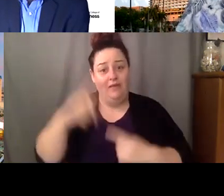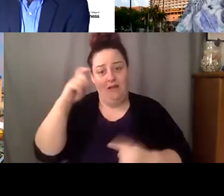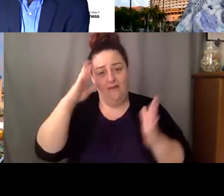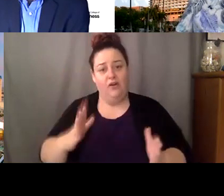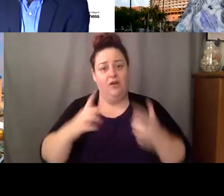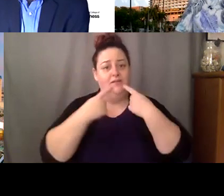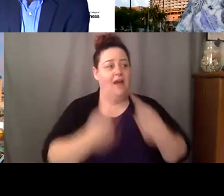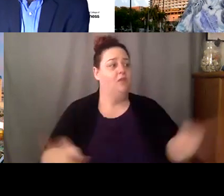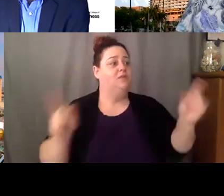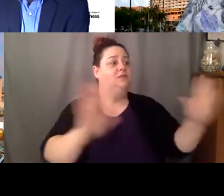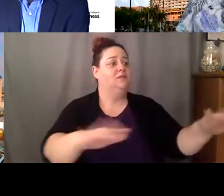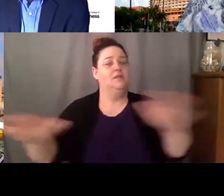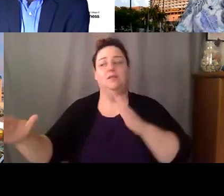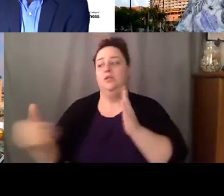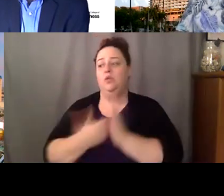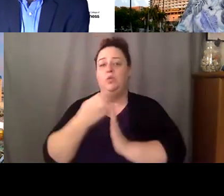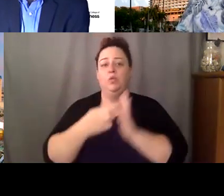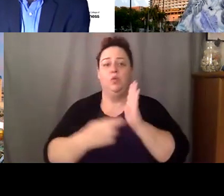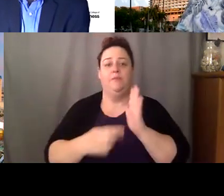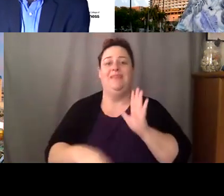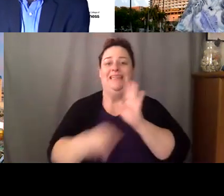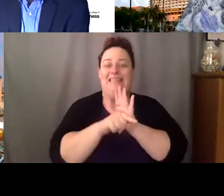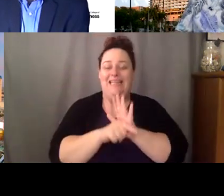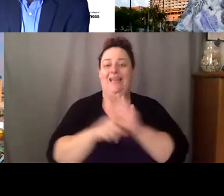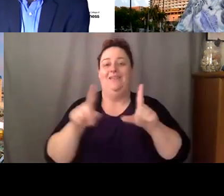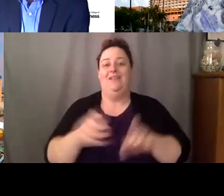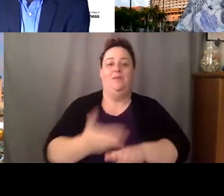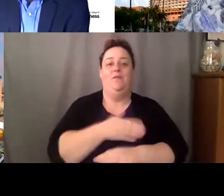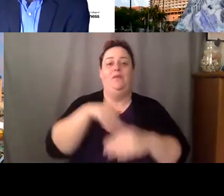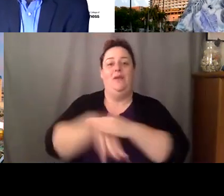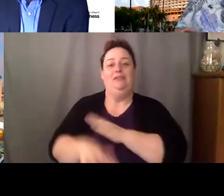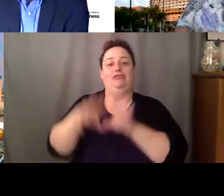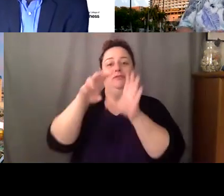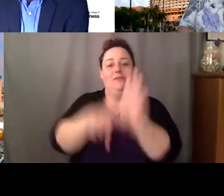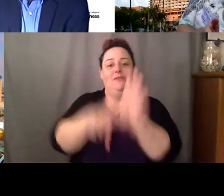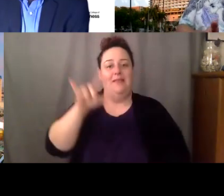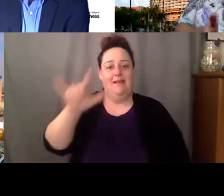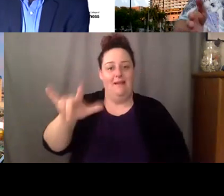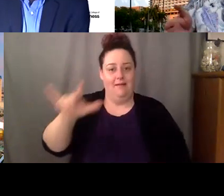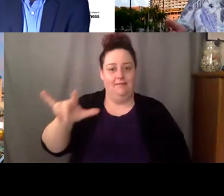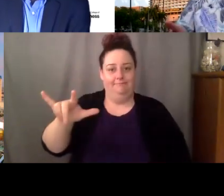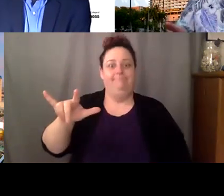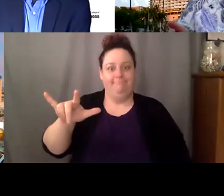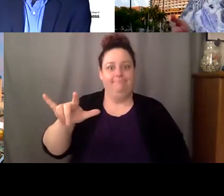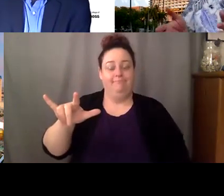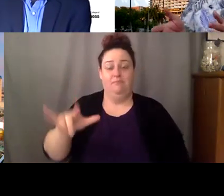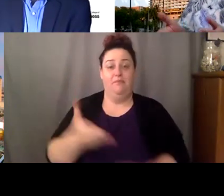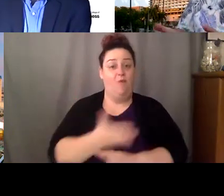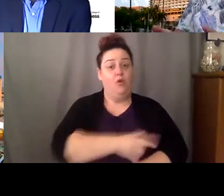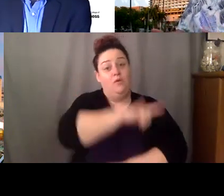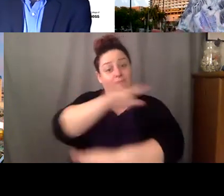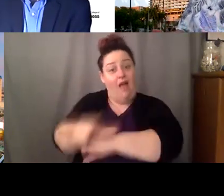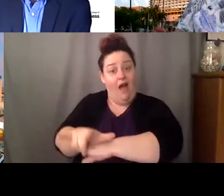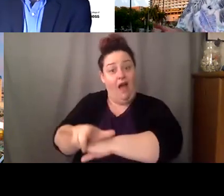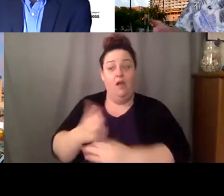another mandate stating that you have to have the negative test prior to boarding the plane. Before that, you could fly in. If you didn't have